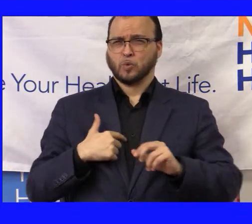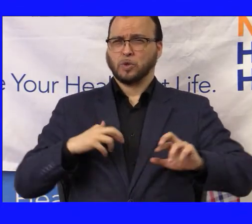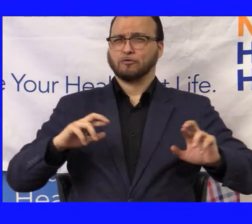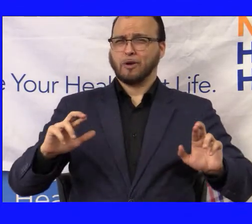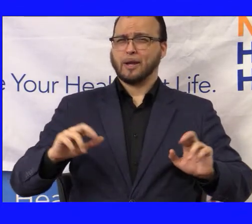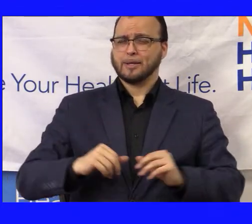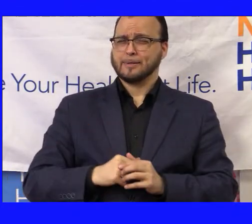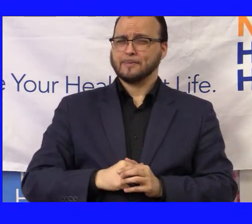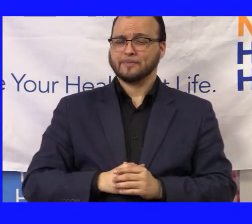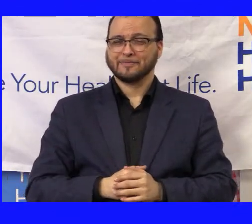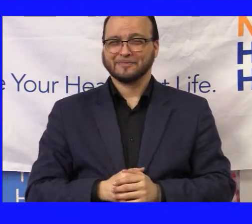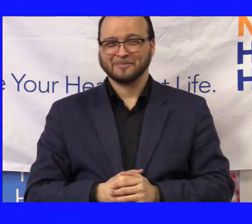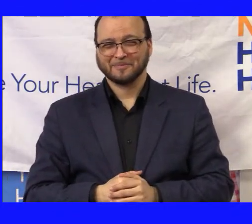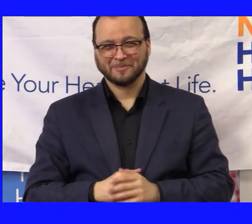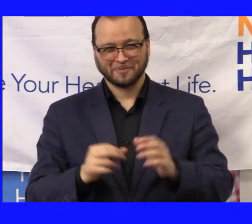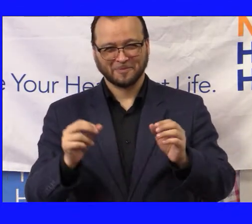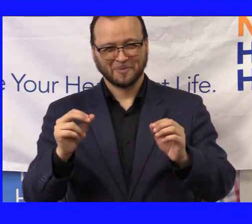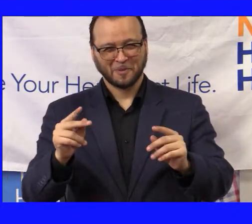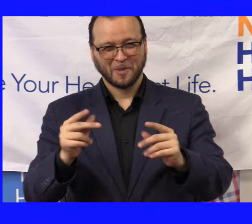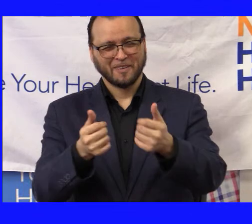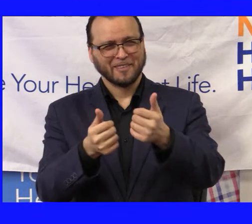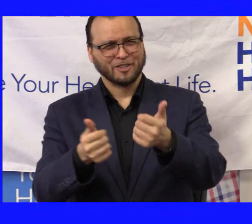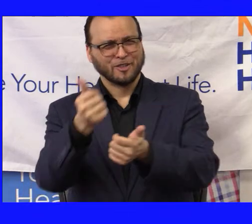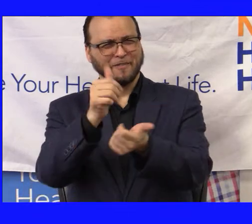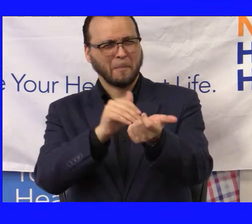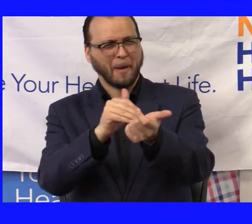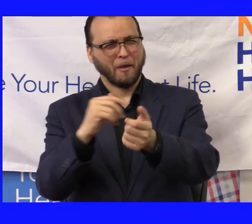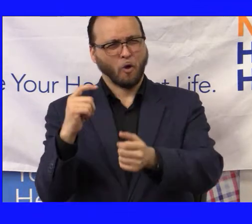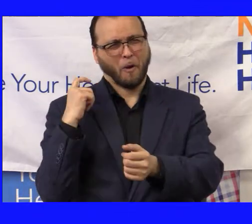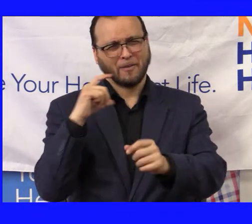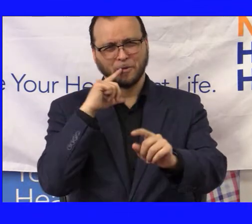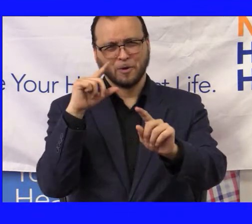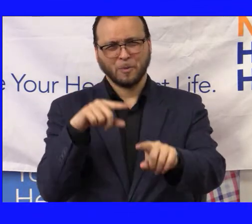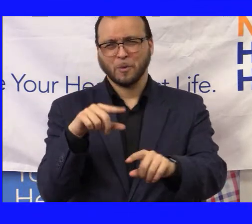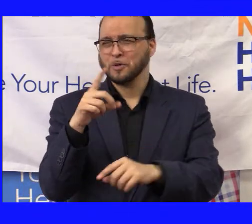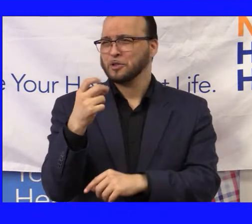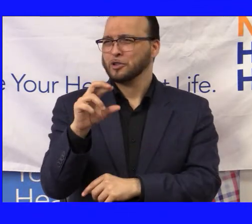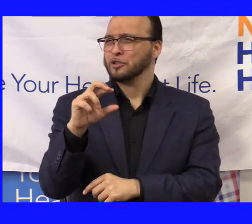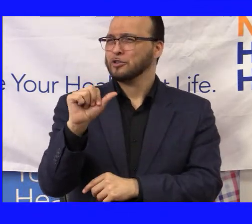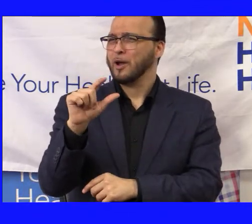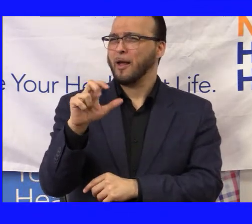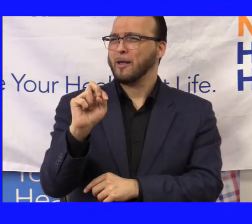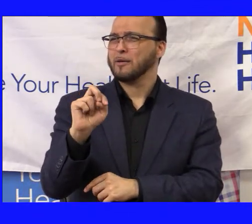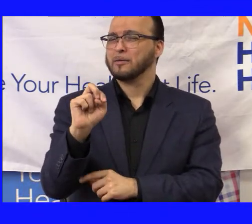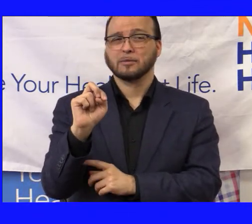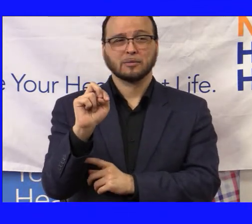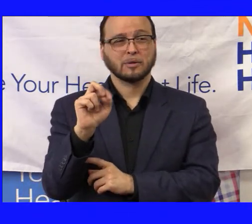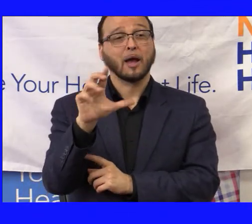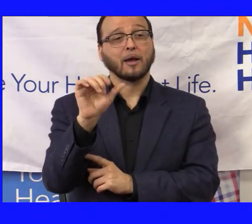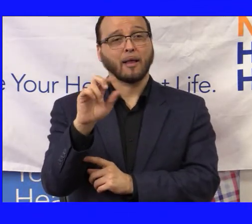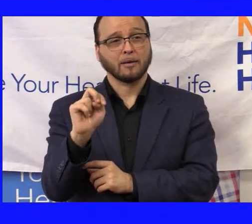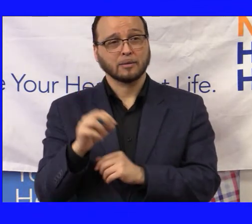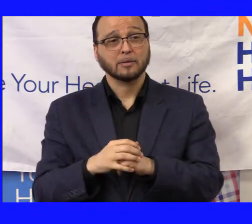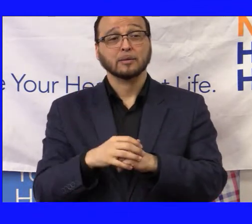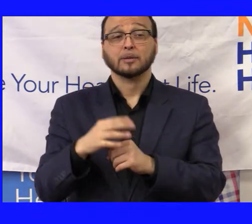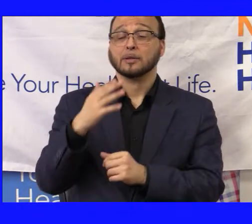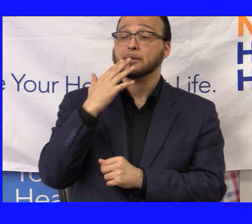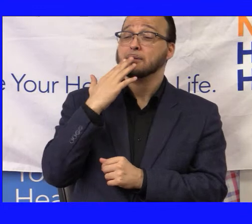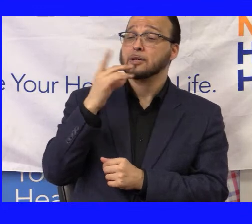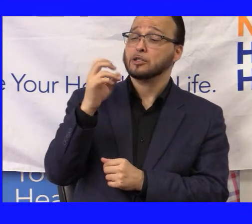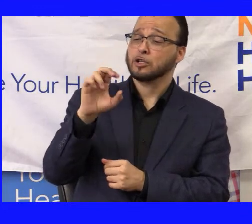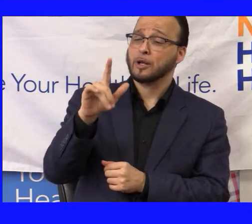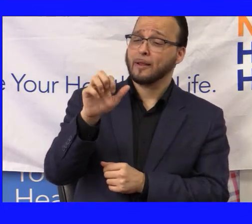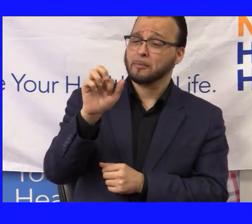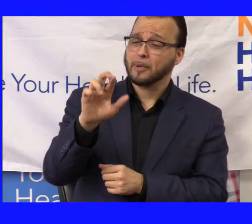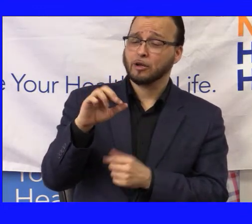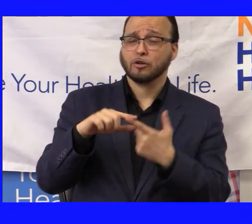ready. Okay, so our Chief Medical Officer report, Dr. Allen. Thank you, Dr. Calamia. Good morning